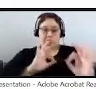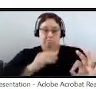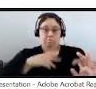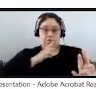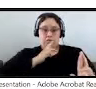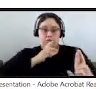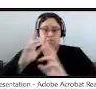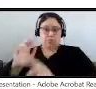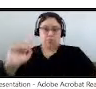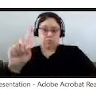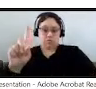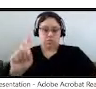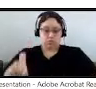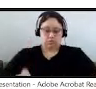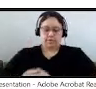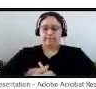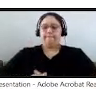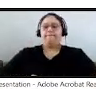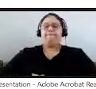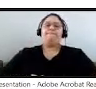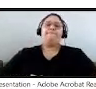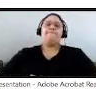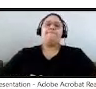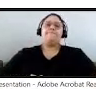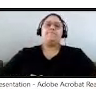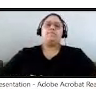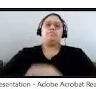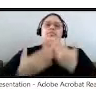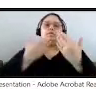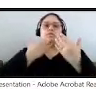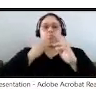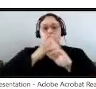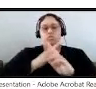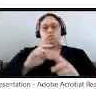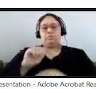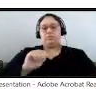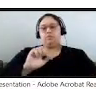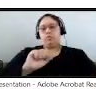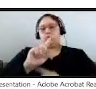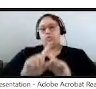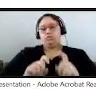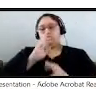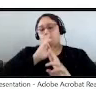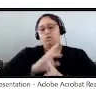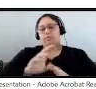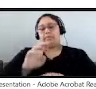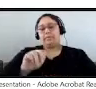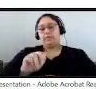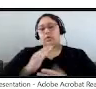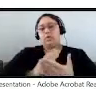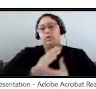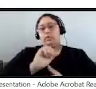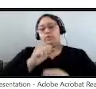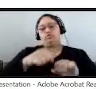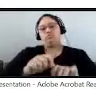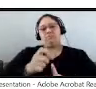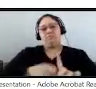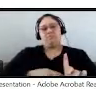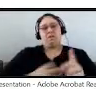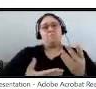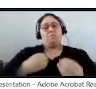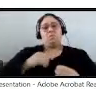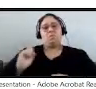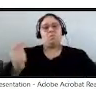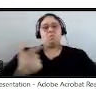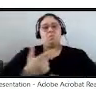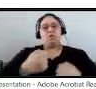the questions. Thank you to Honourable Maseko for the question. So Honourable Maseko, through you, Chairperson, and maybe to